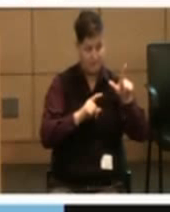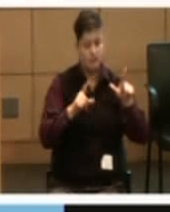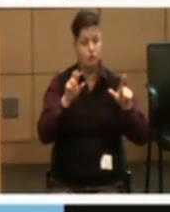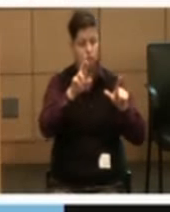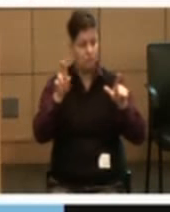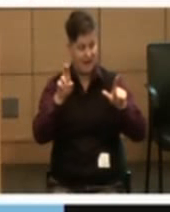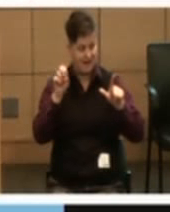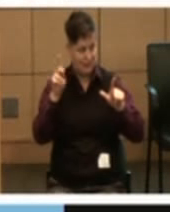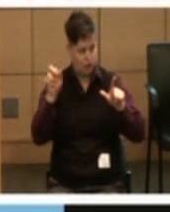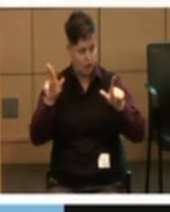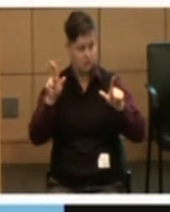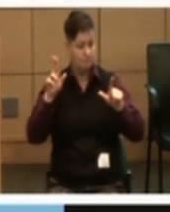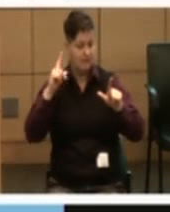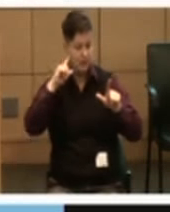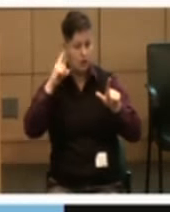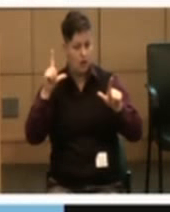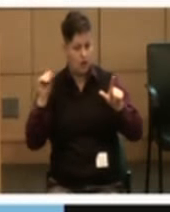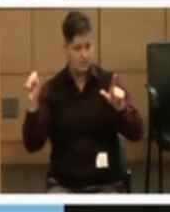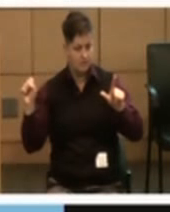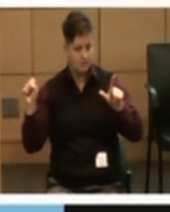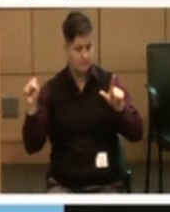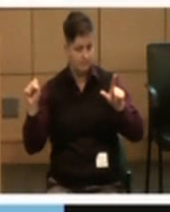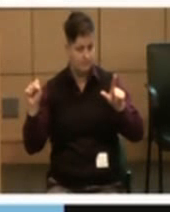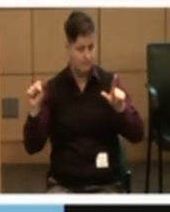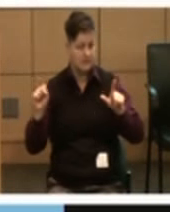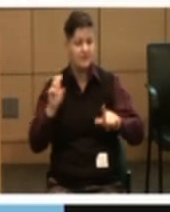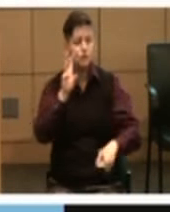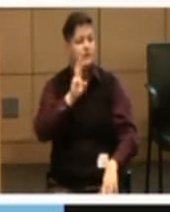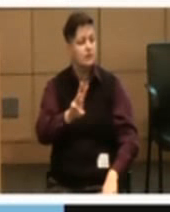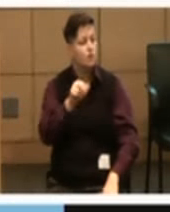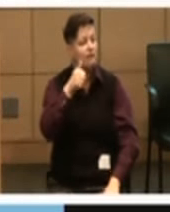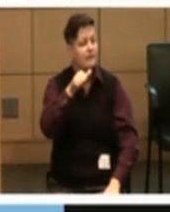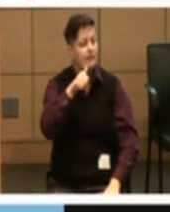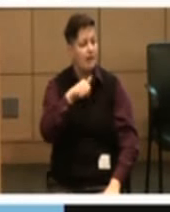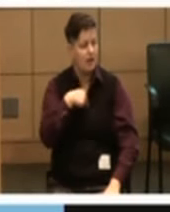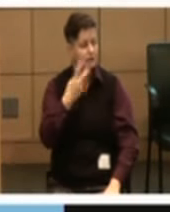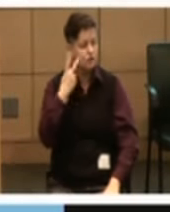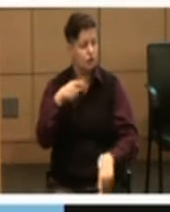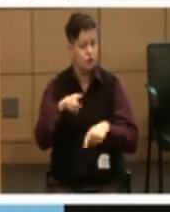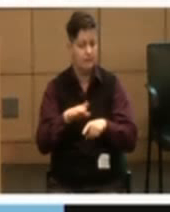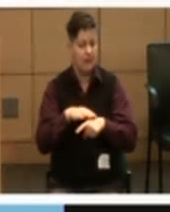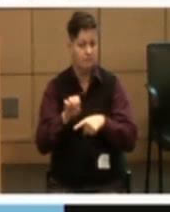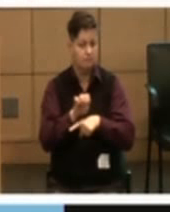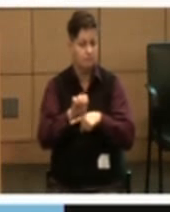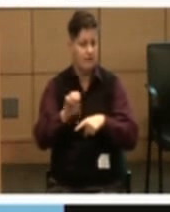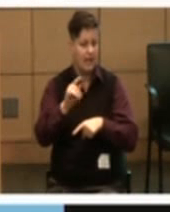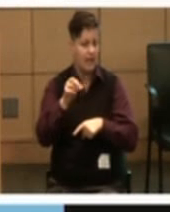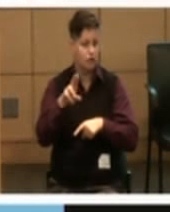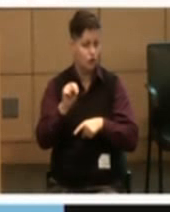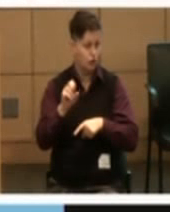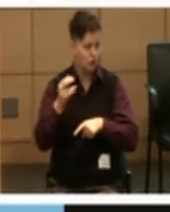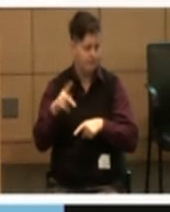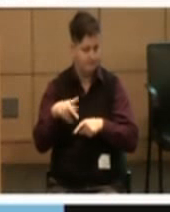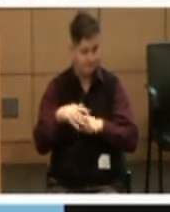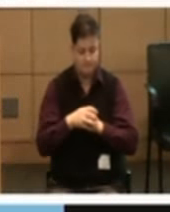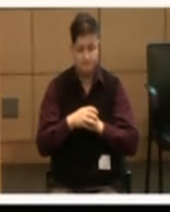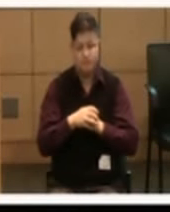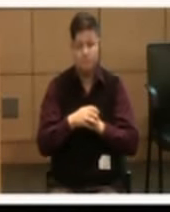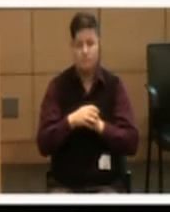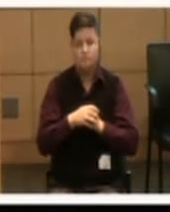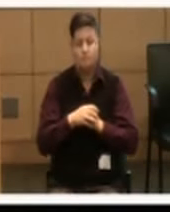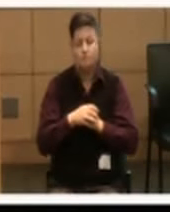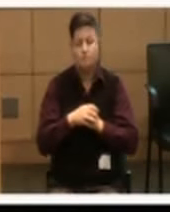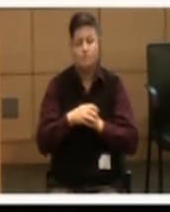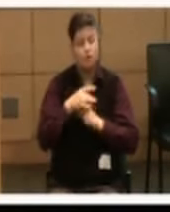ear. And this is for a six-year-old female that I saw during my externship. And she had been getting her